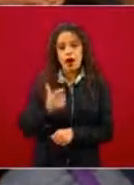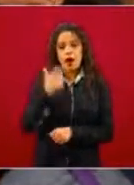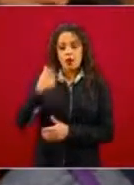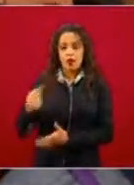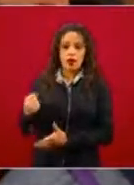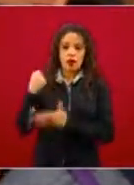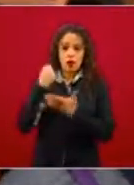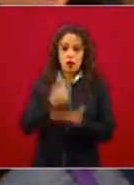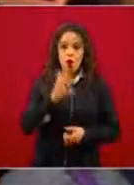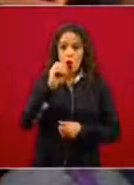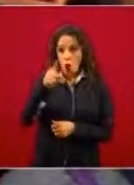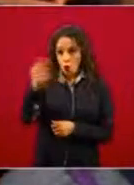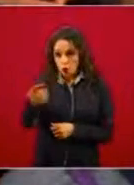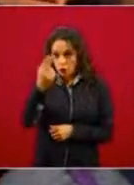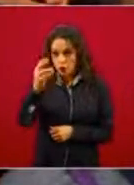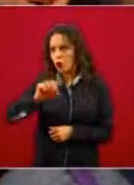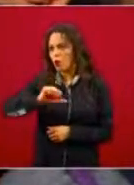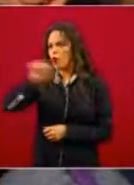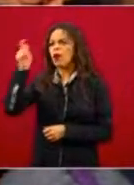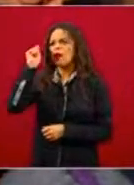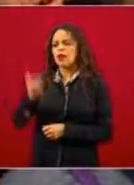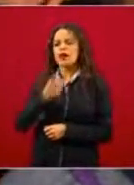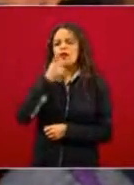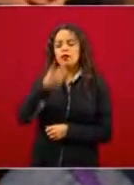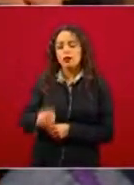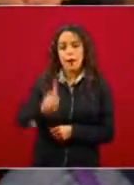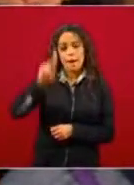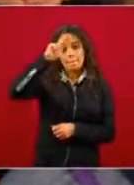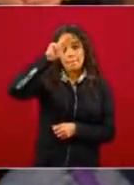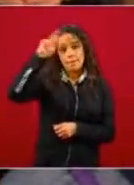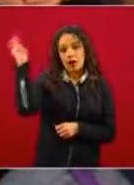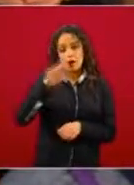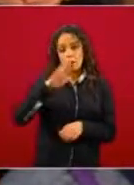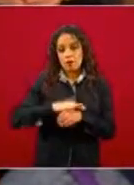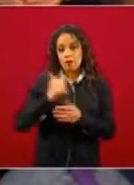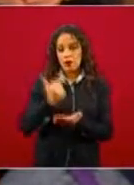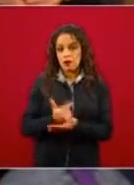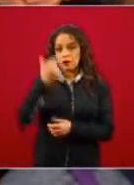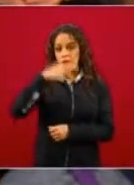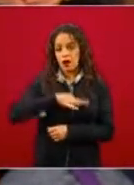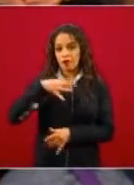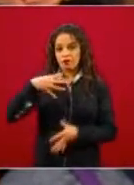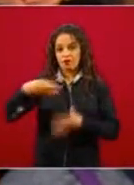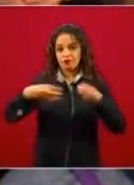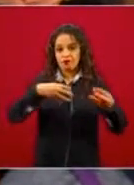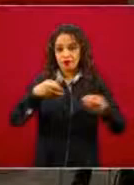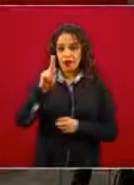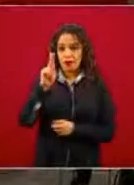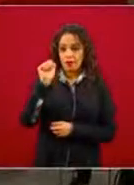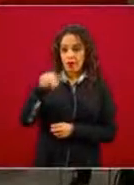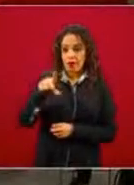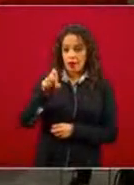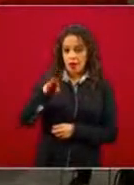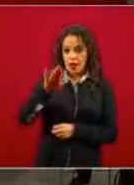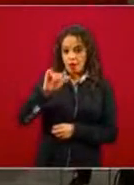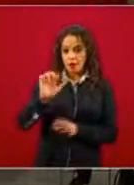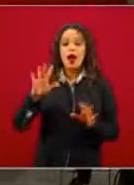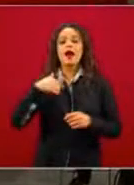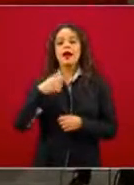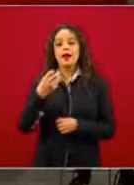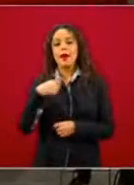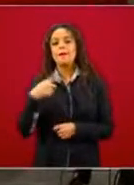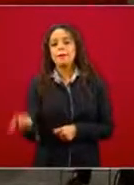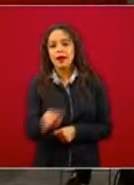red stoplight? And is it true that they needed further economical resources, and did you or anyone on your